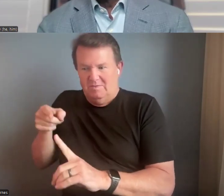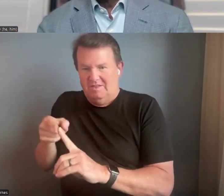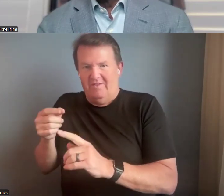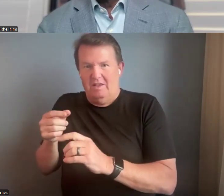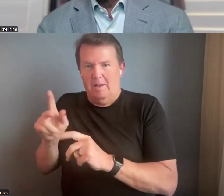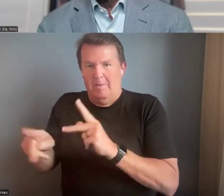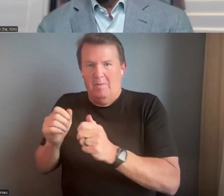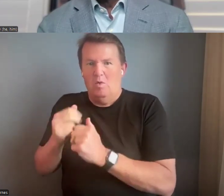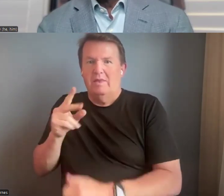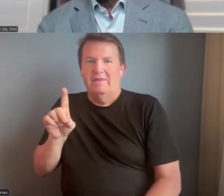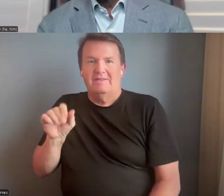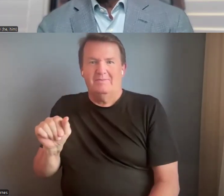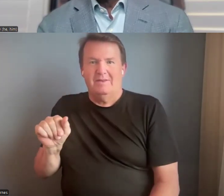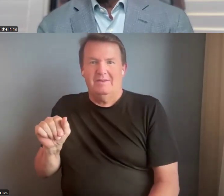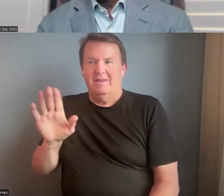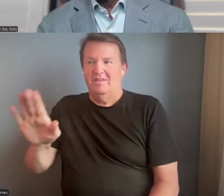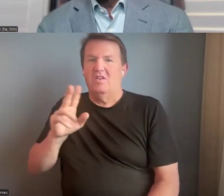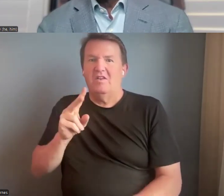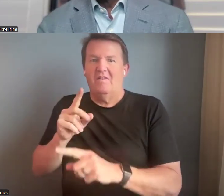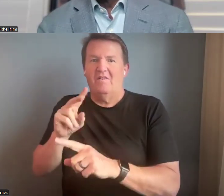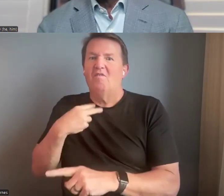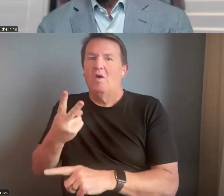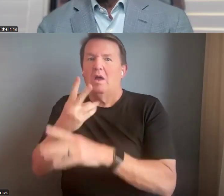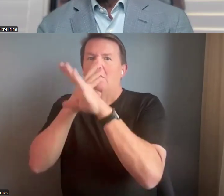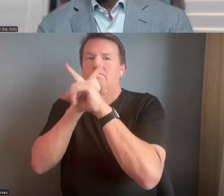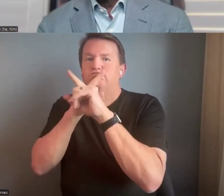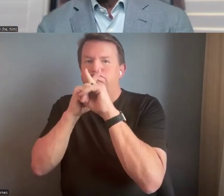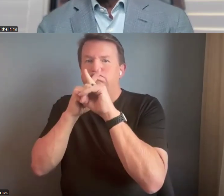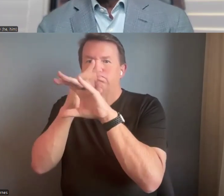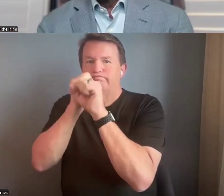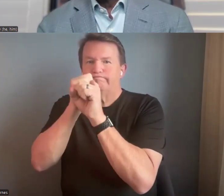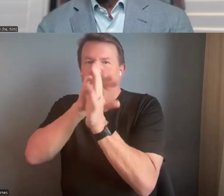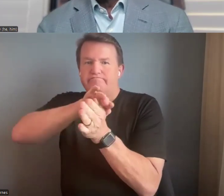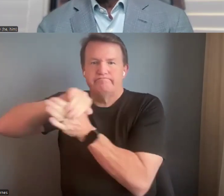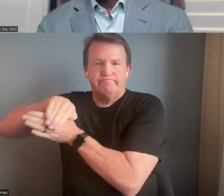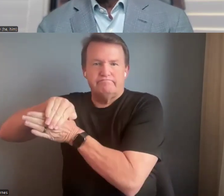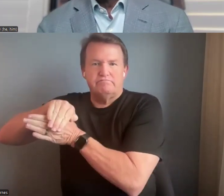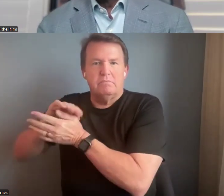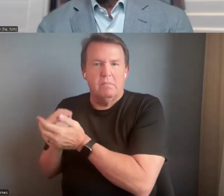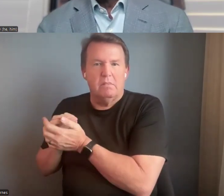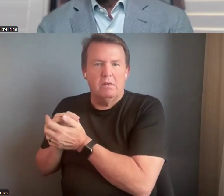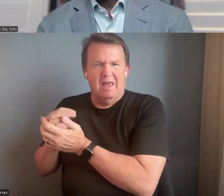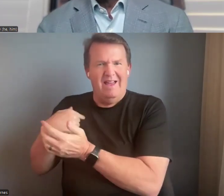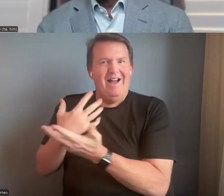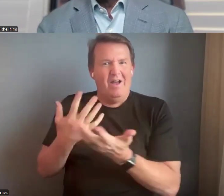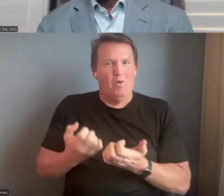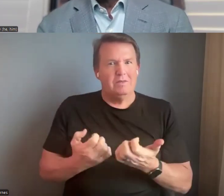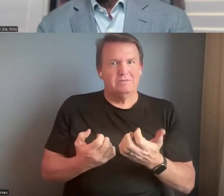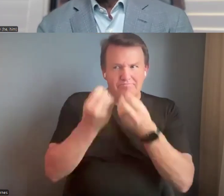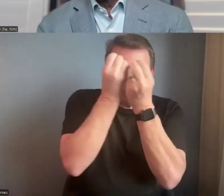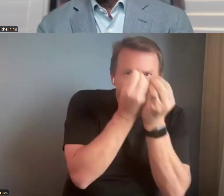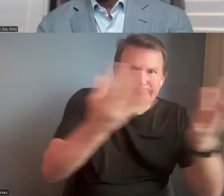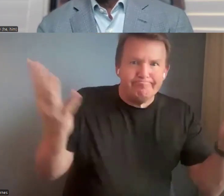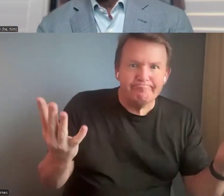are often silenced. And I want to be the one voice of many voices that should not